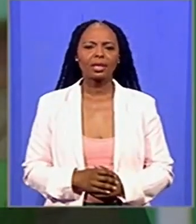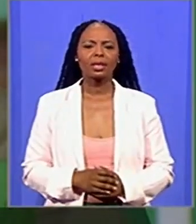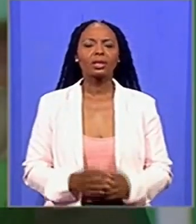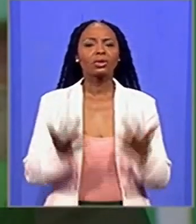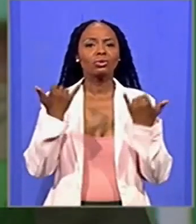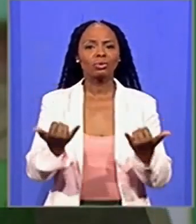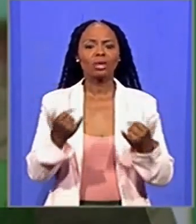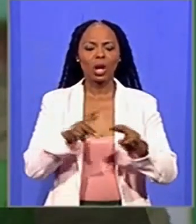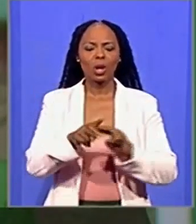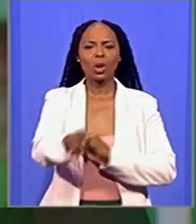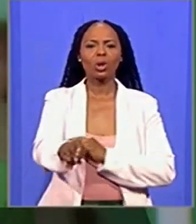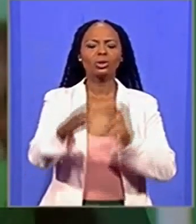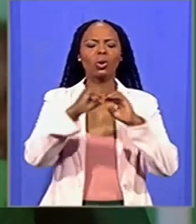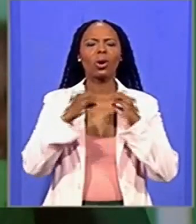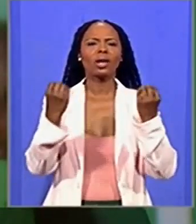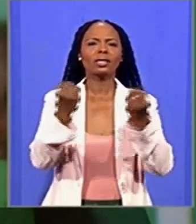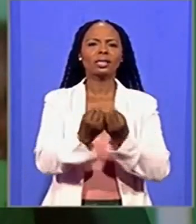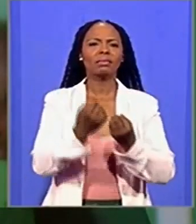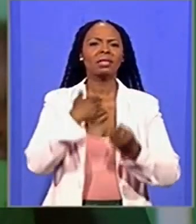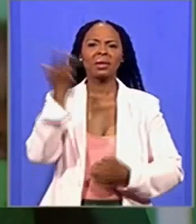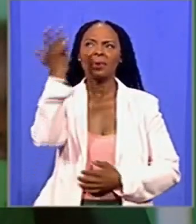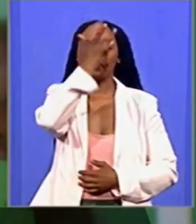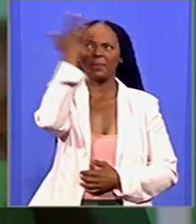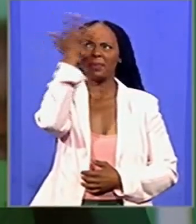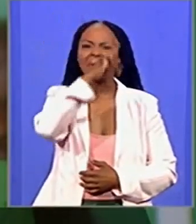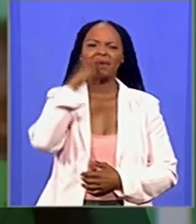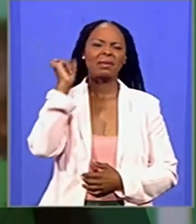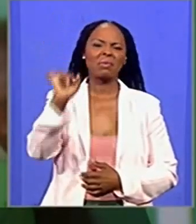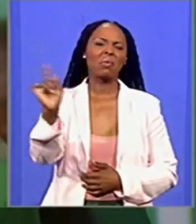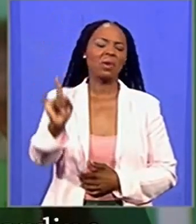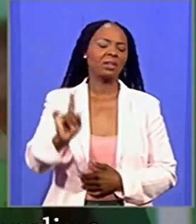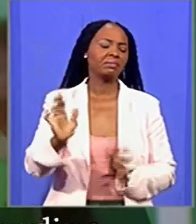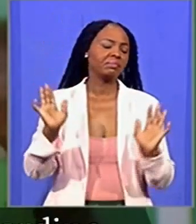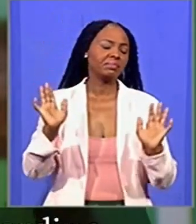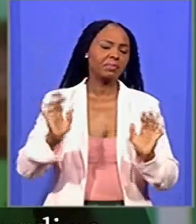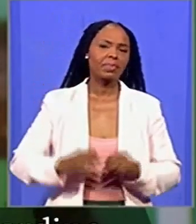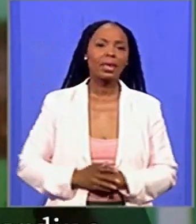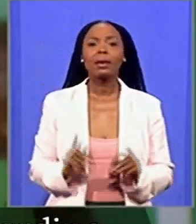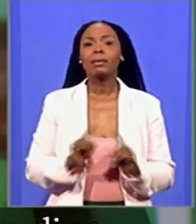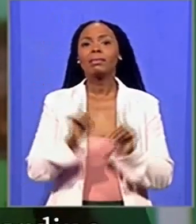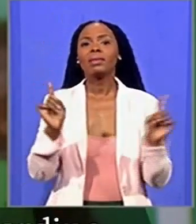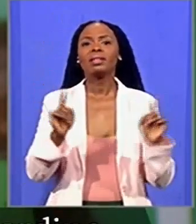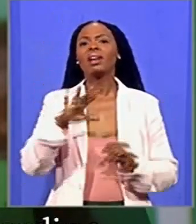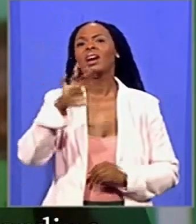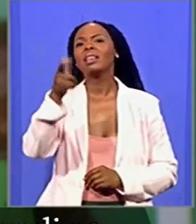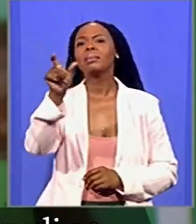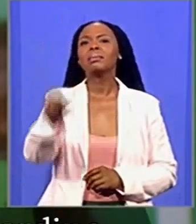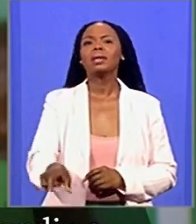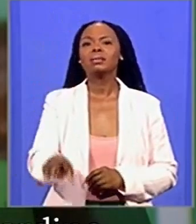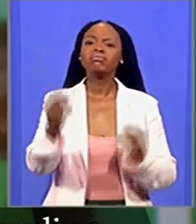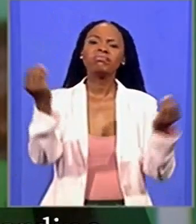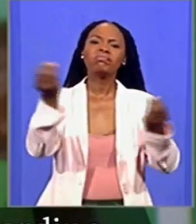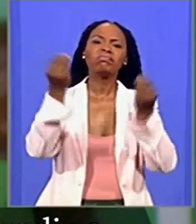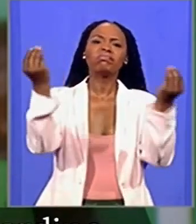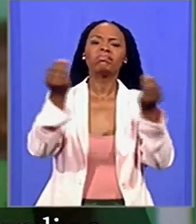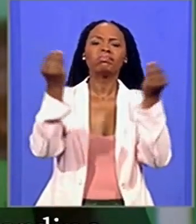an organization which I don't even know what its name is. Omnyumtu apa